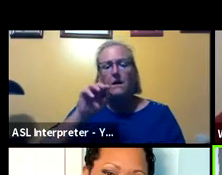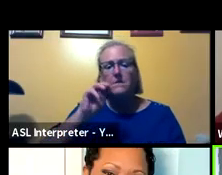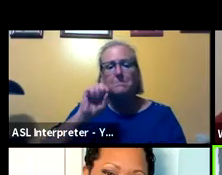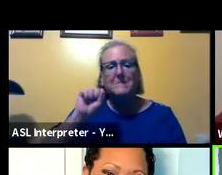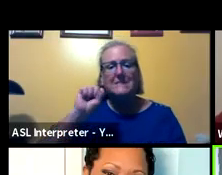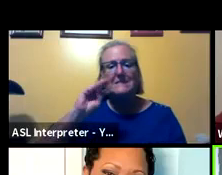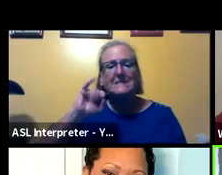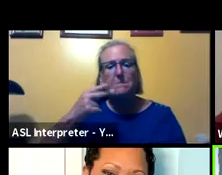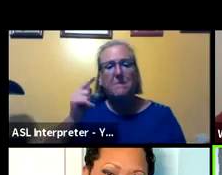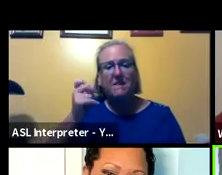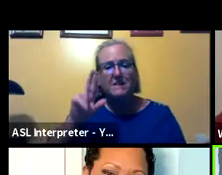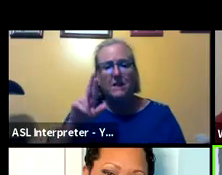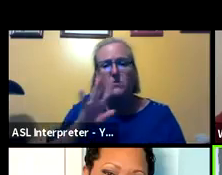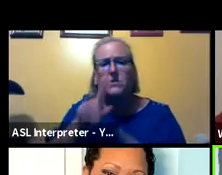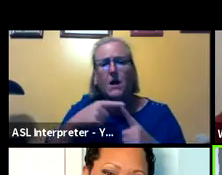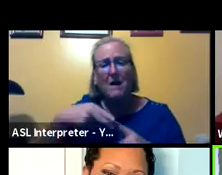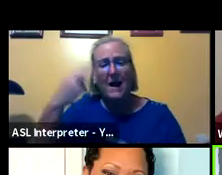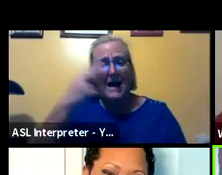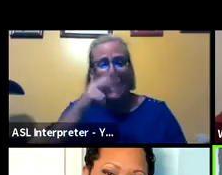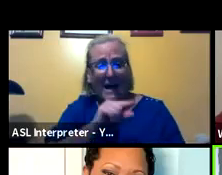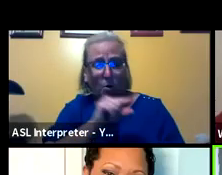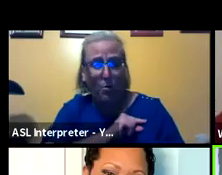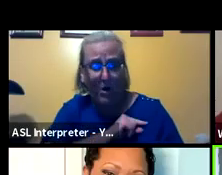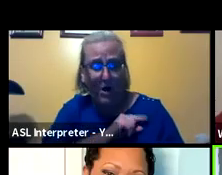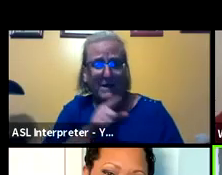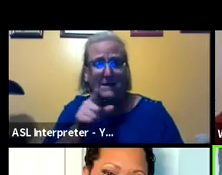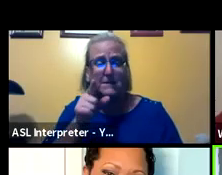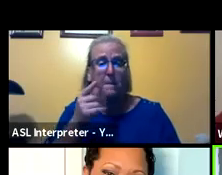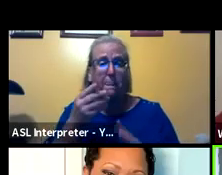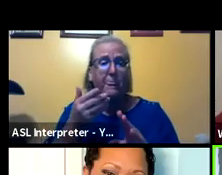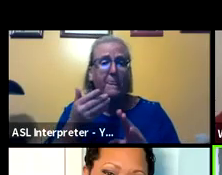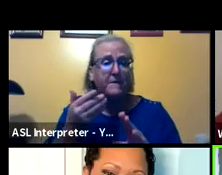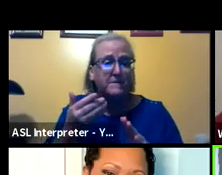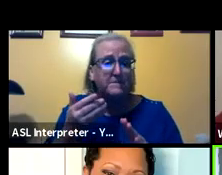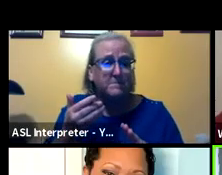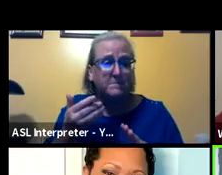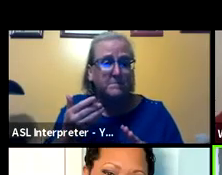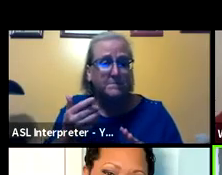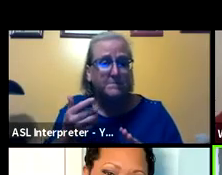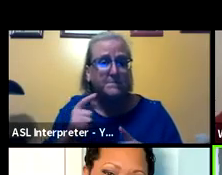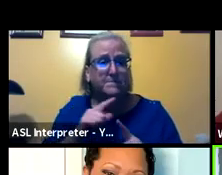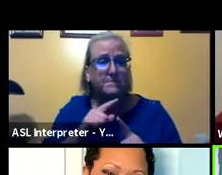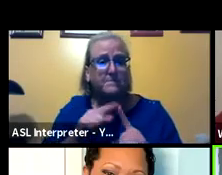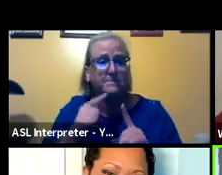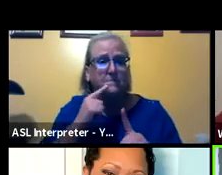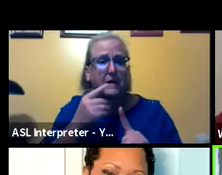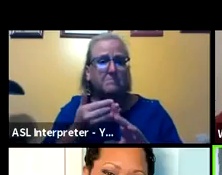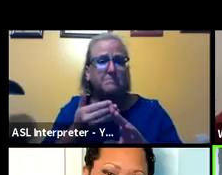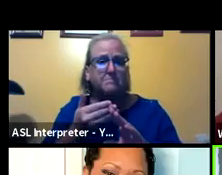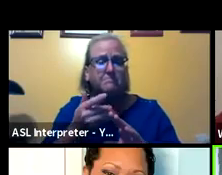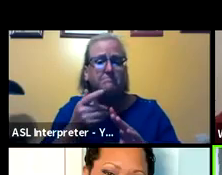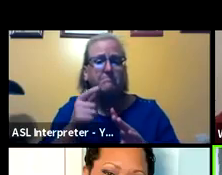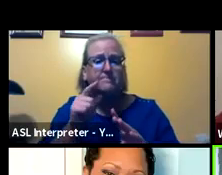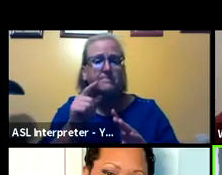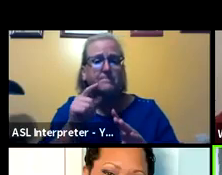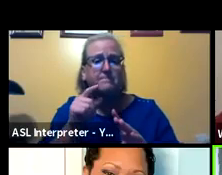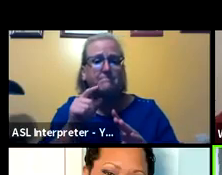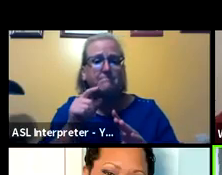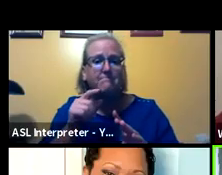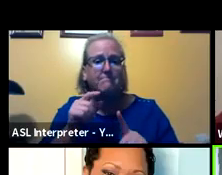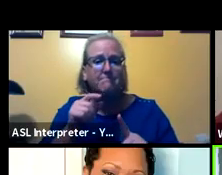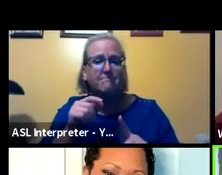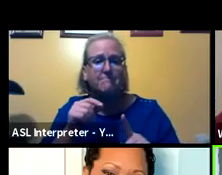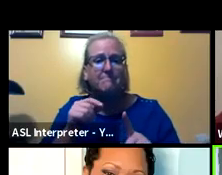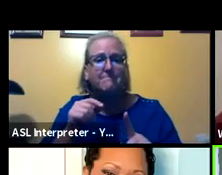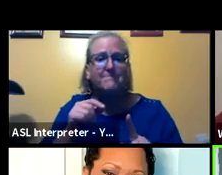to the term high quality. Before, and this is Alethea Smith speaking, Alethea Smith Tucker. I'll let my husband